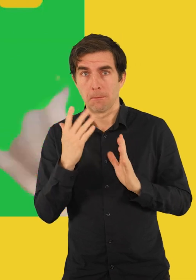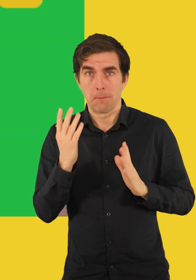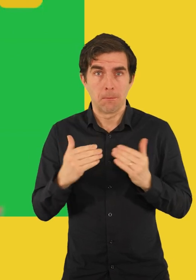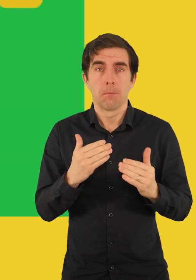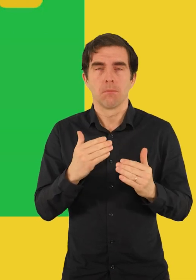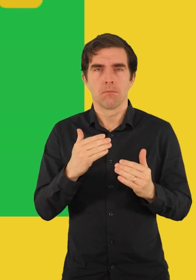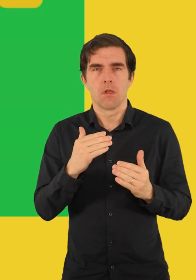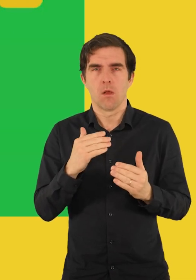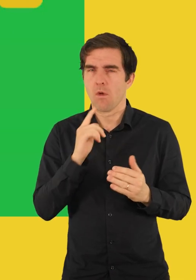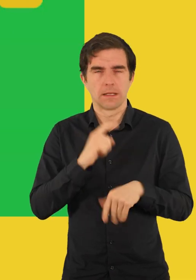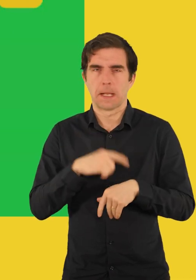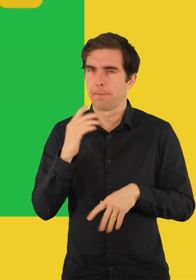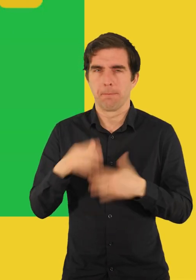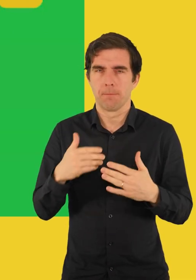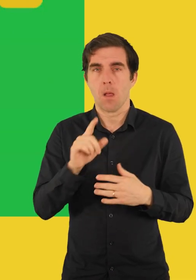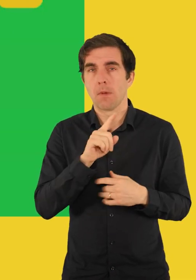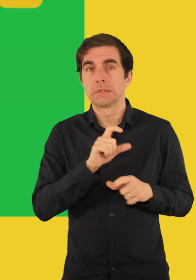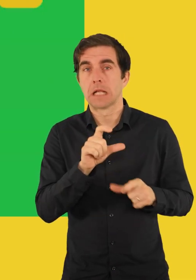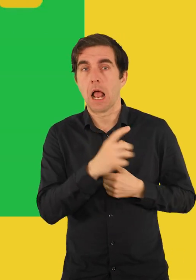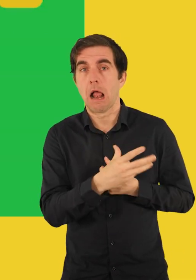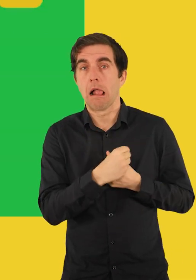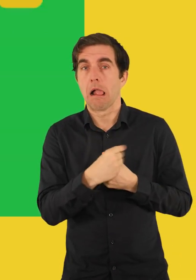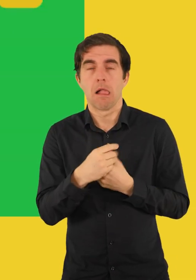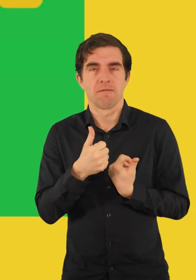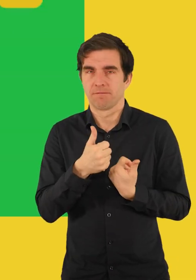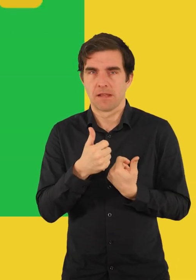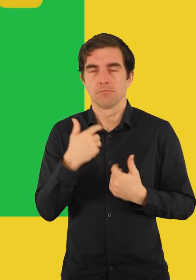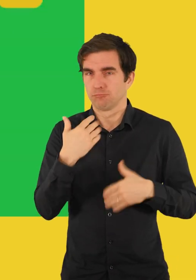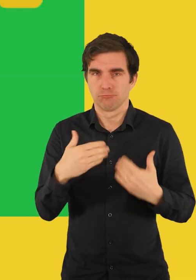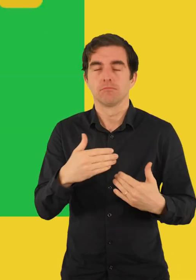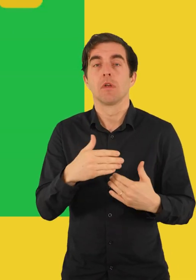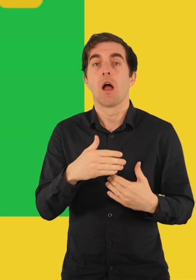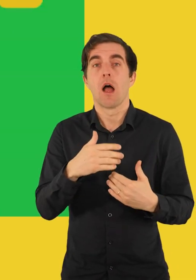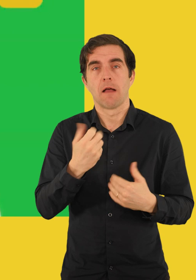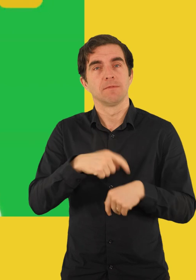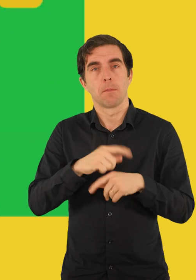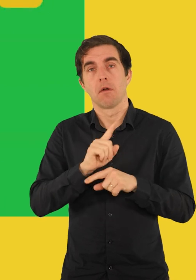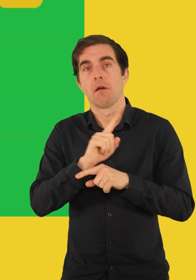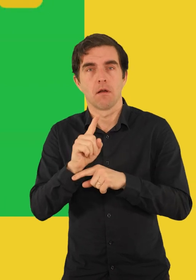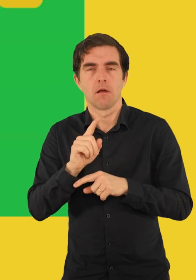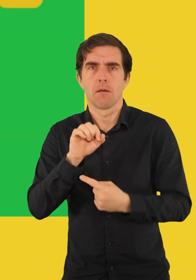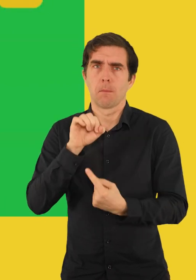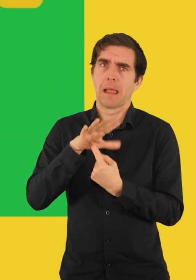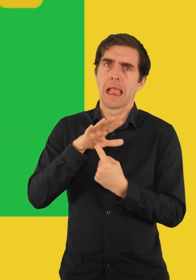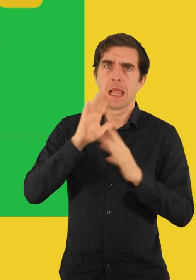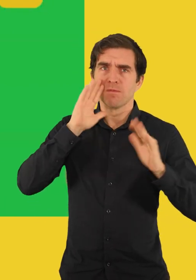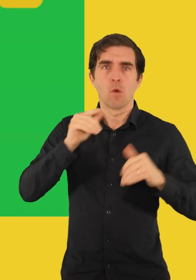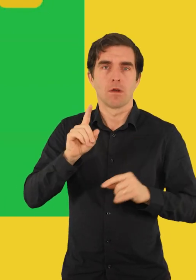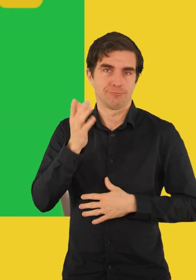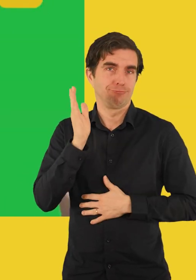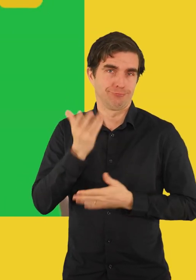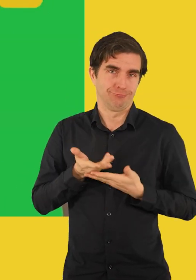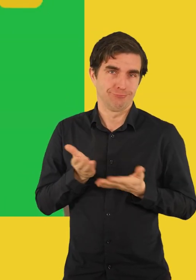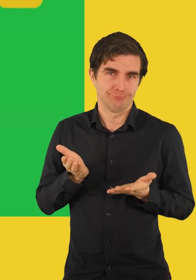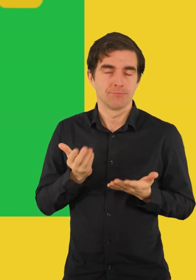today, and as people will be joining in time for the main focus of the session, which is really the presenters. Thank you and